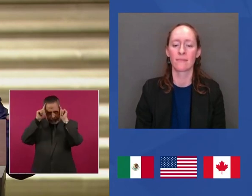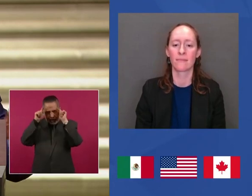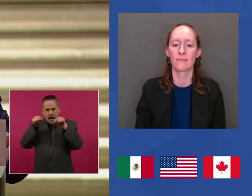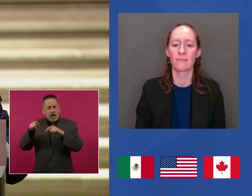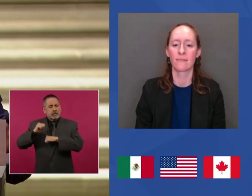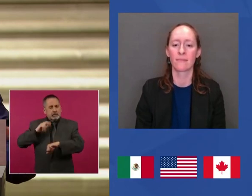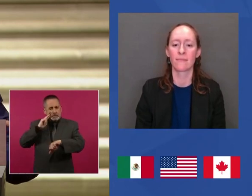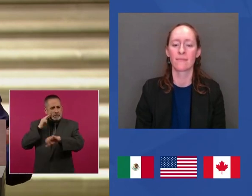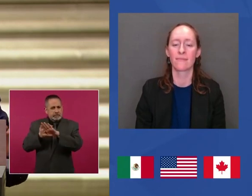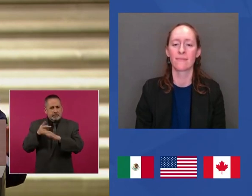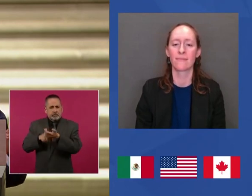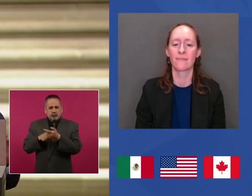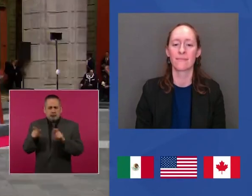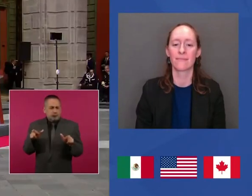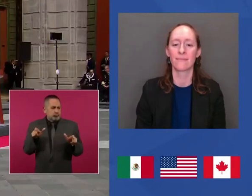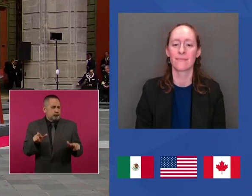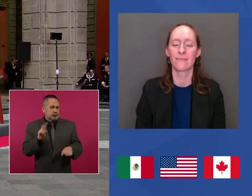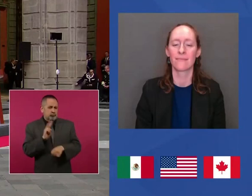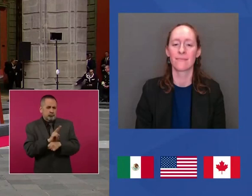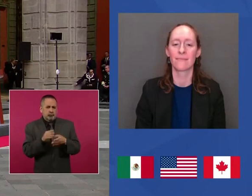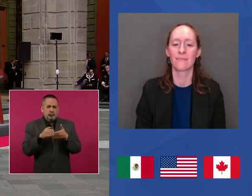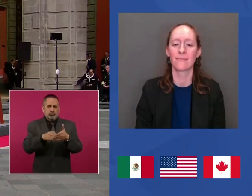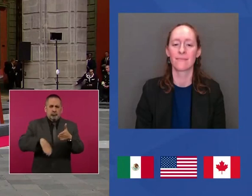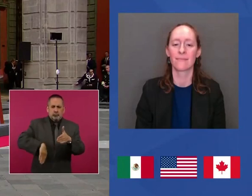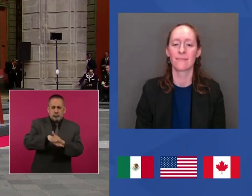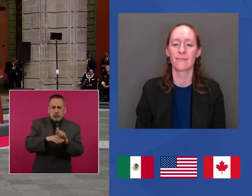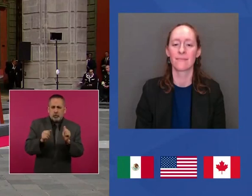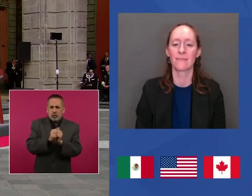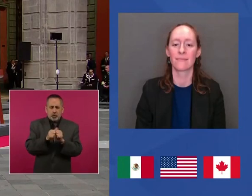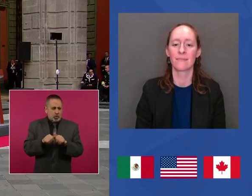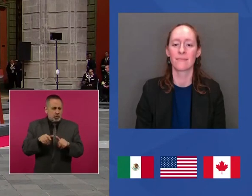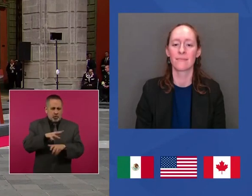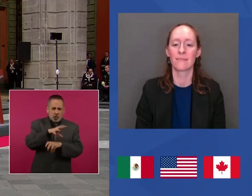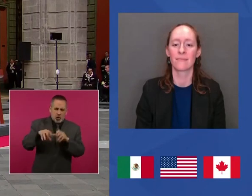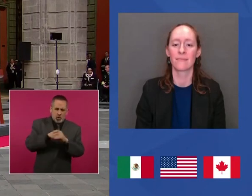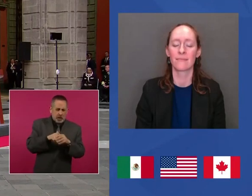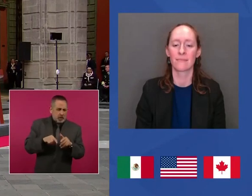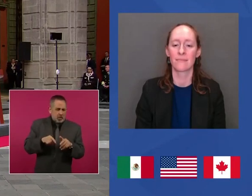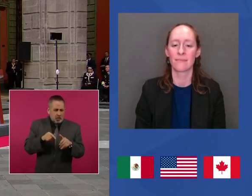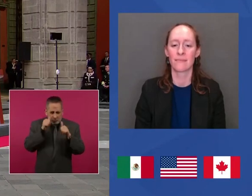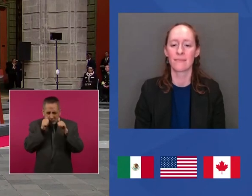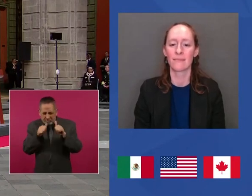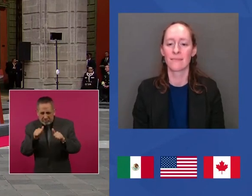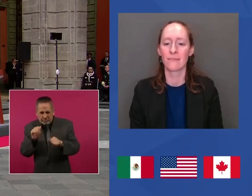Secretariat is in charge of managing ports and customs, sea